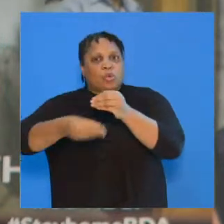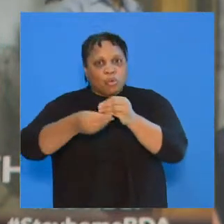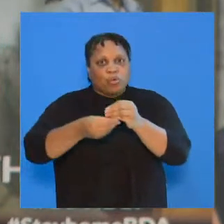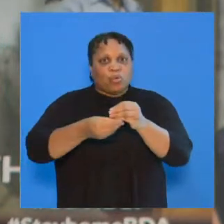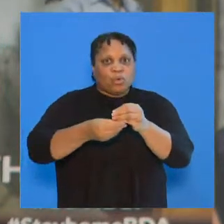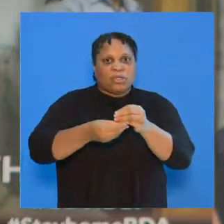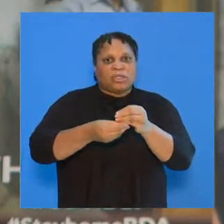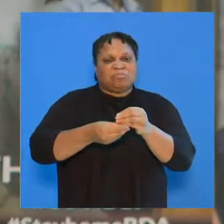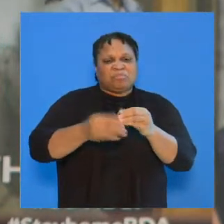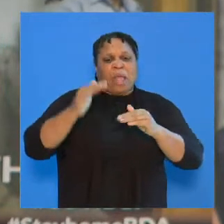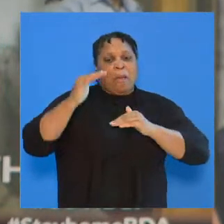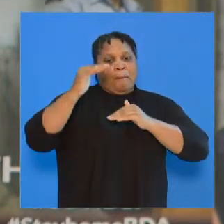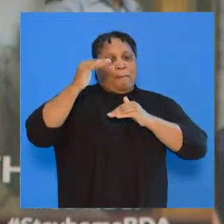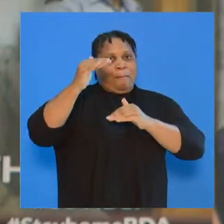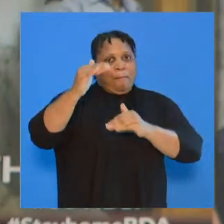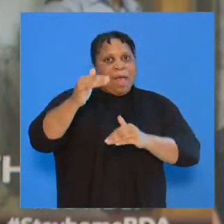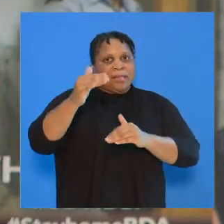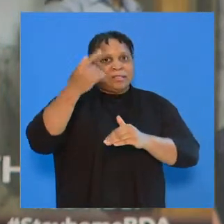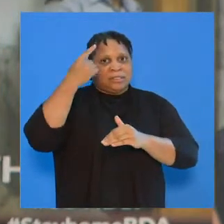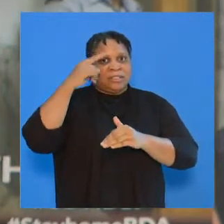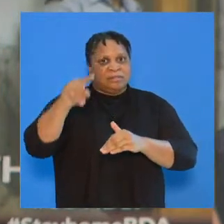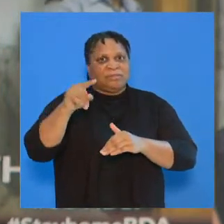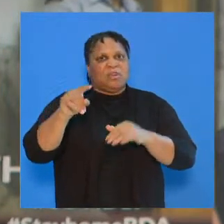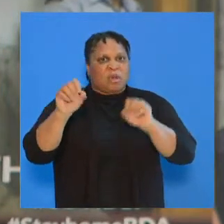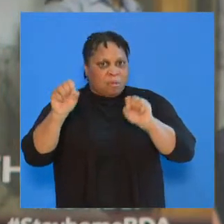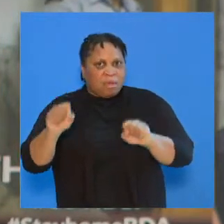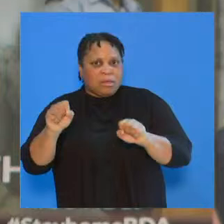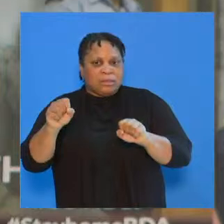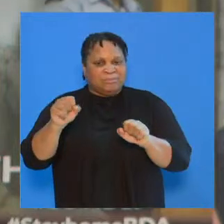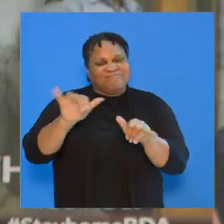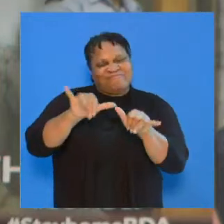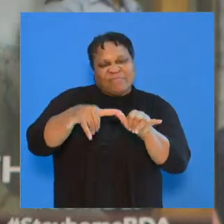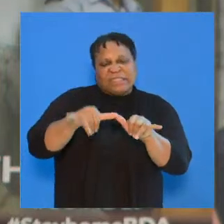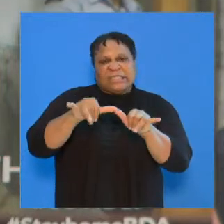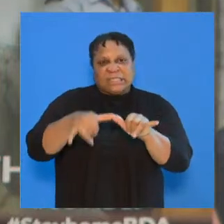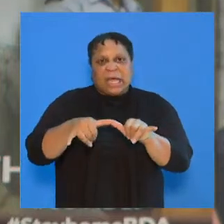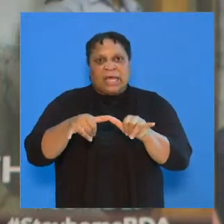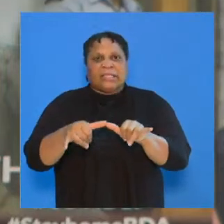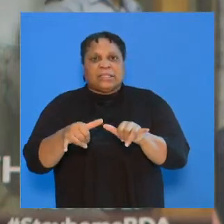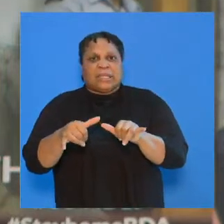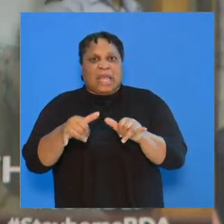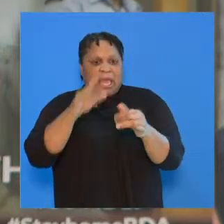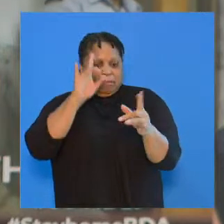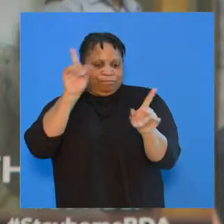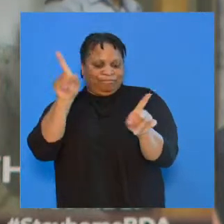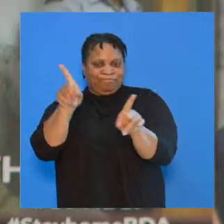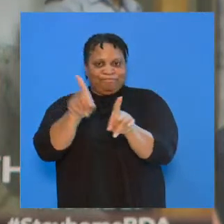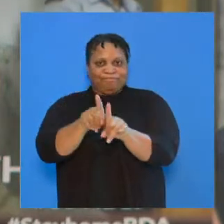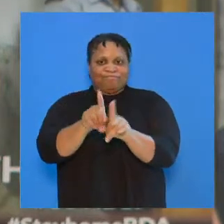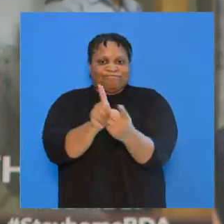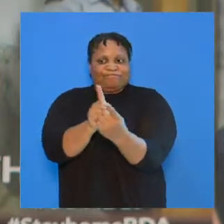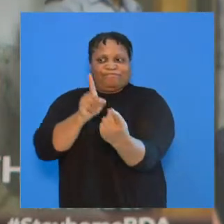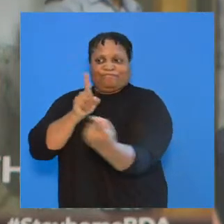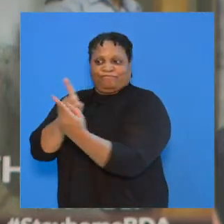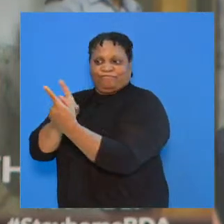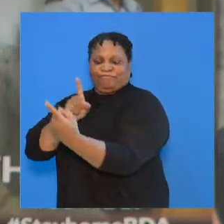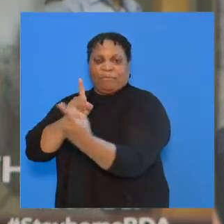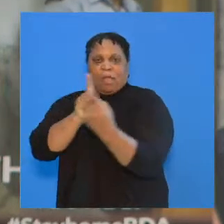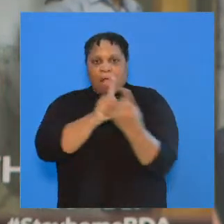additional capacity for charter vessels based on the size of the boat and the adherence to physical distancing